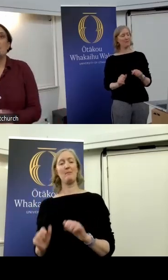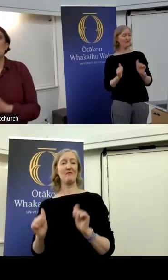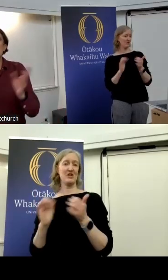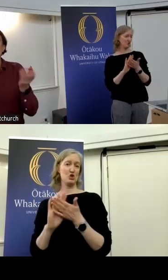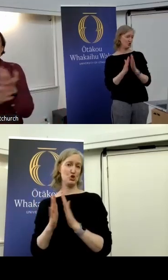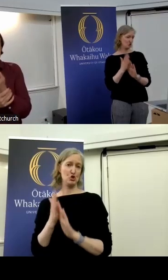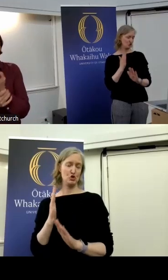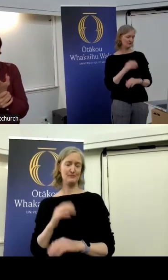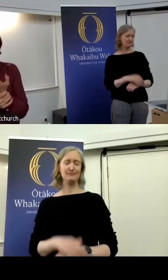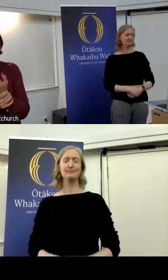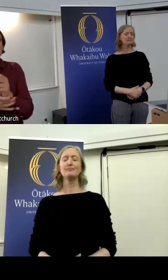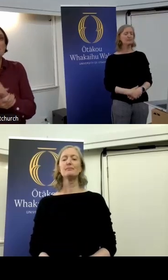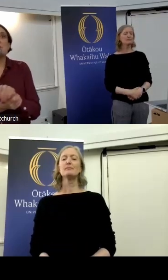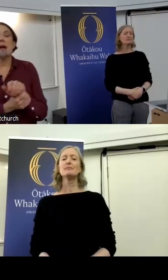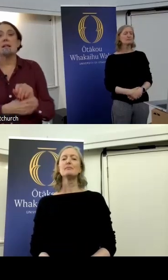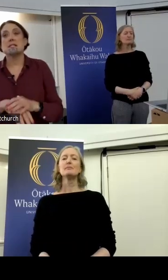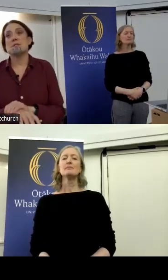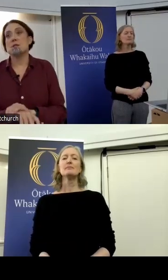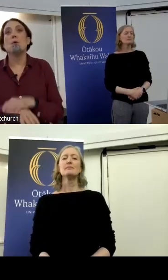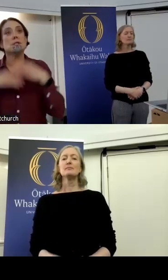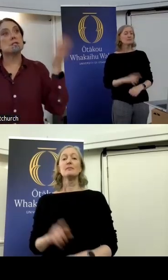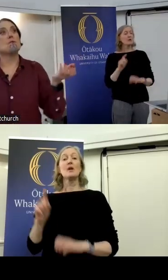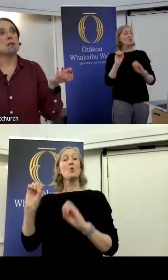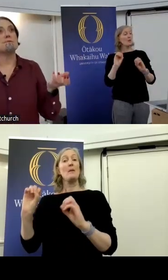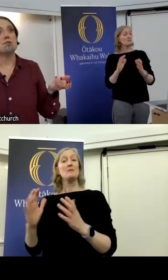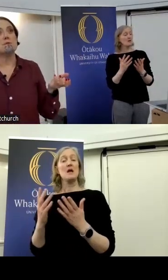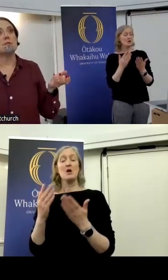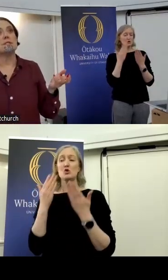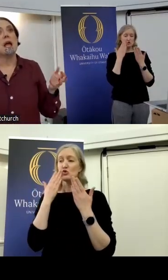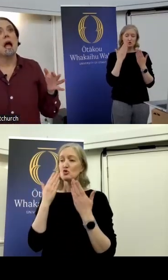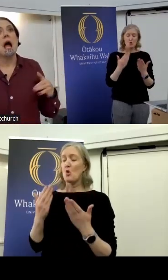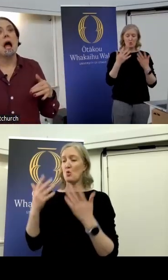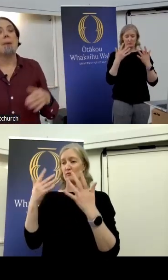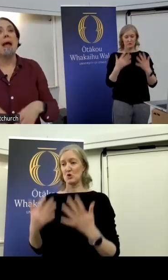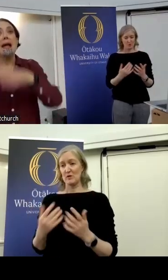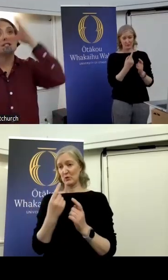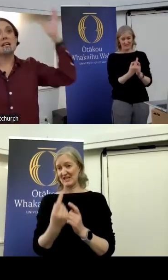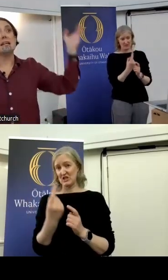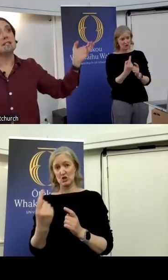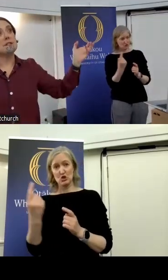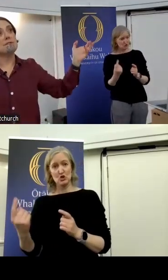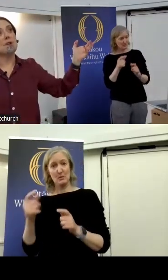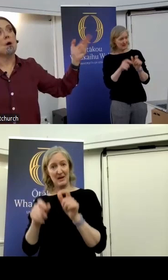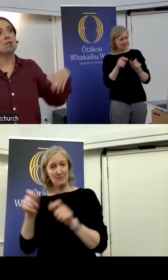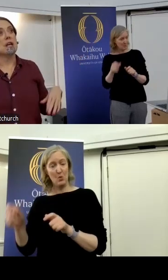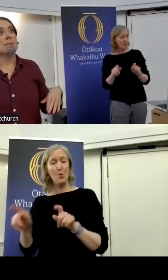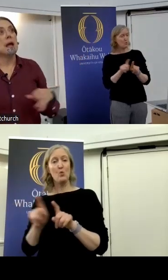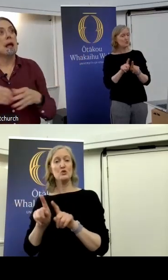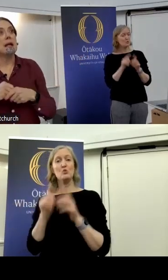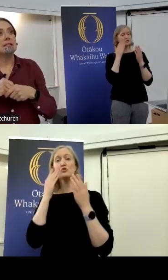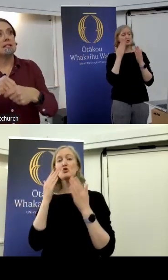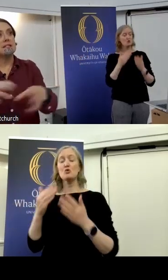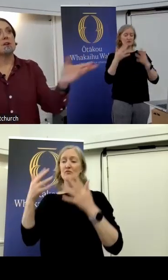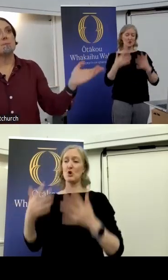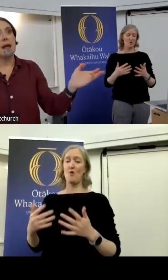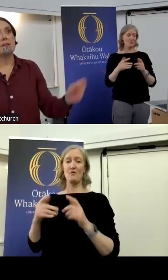The website generates the results for individuals and collectively for the whole team,